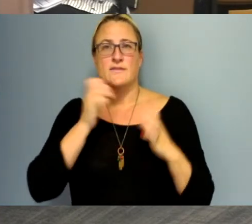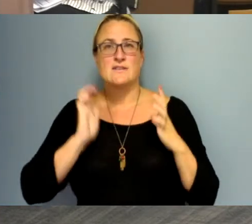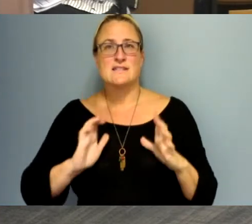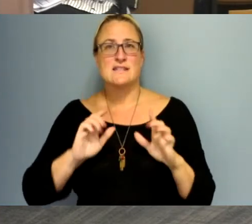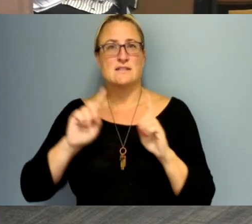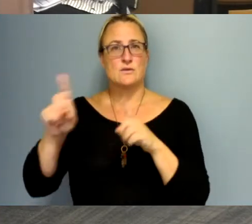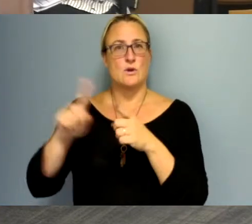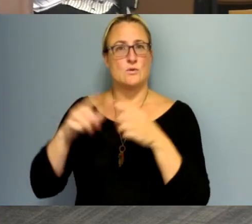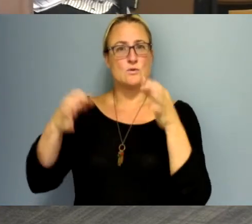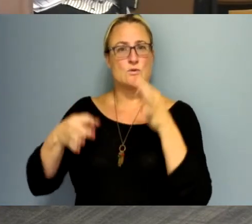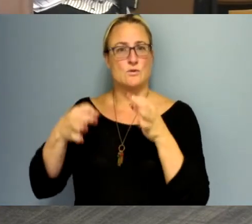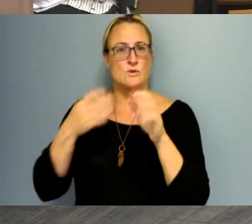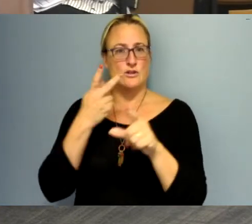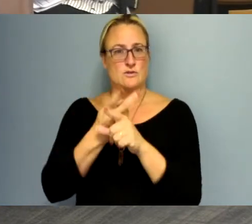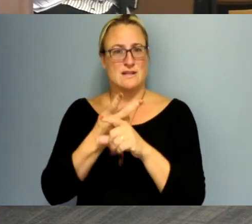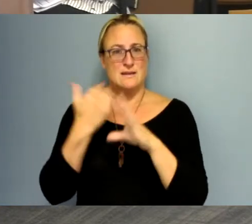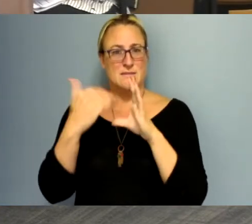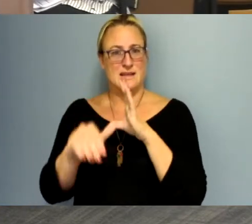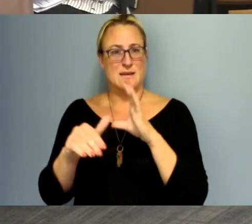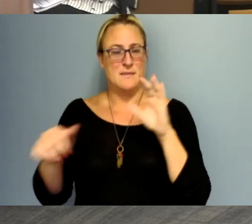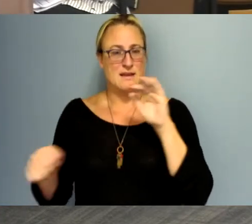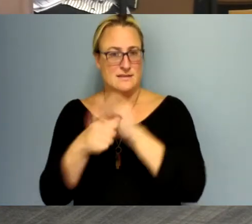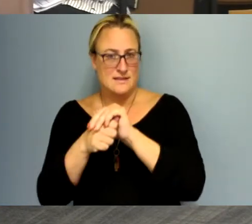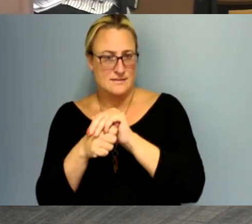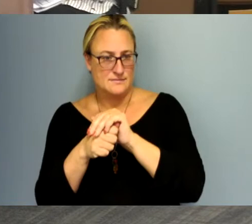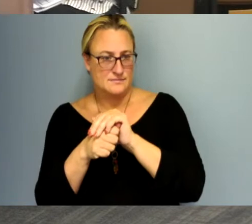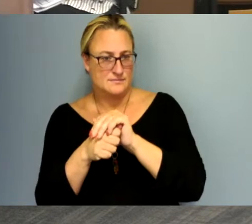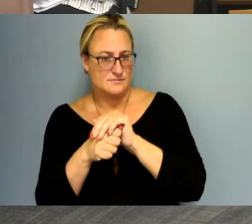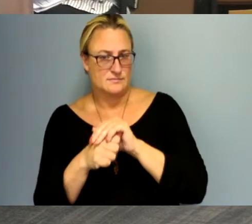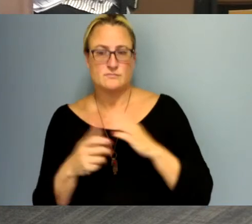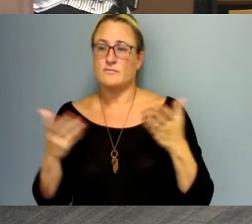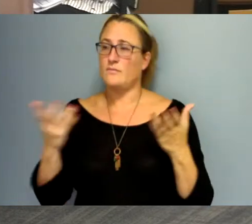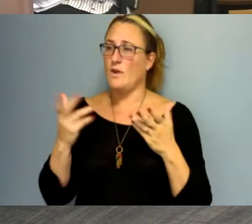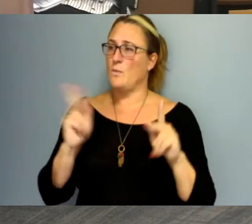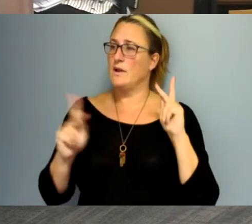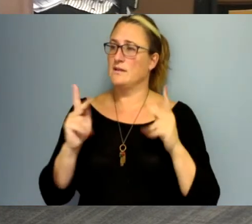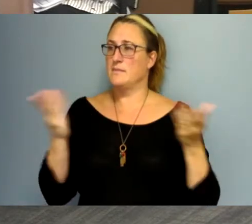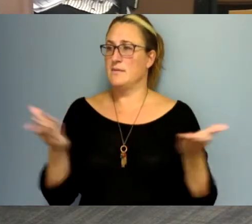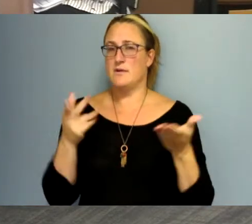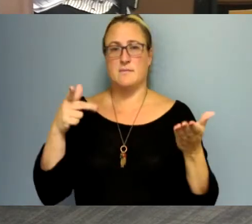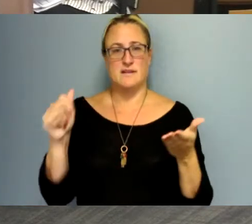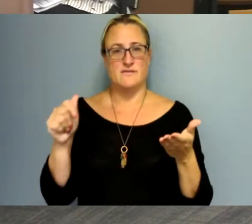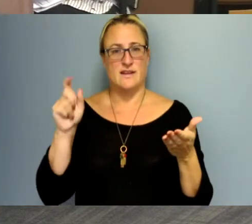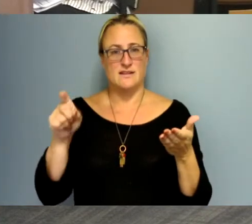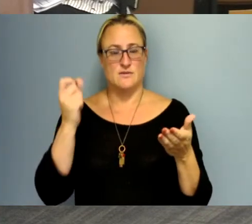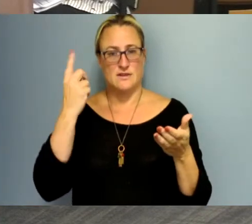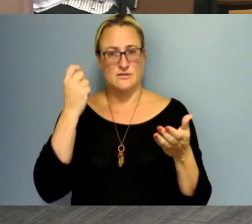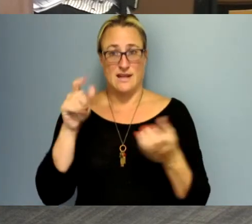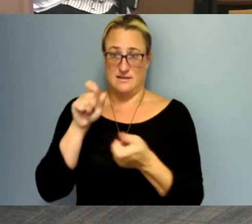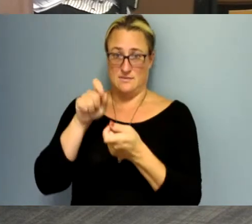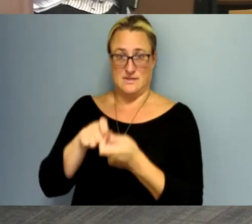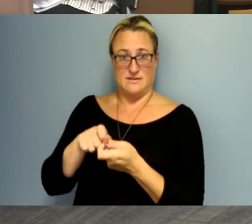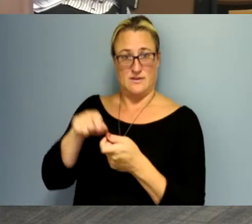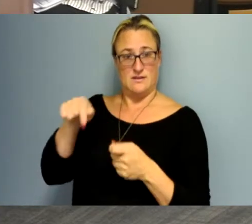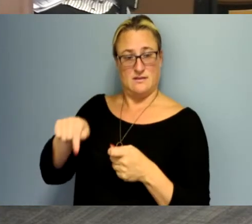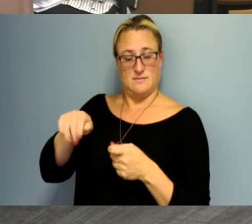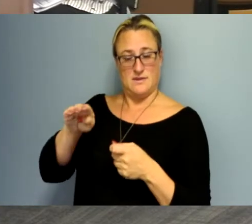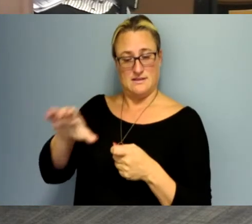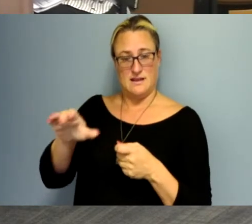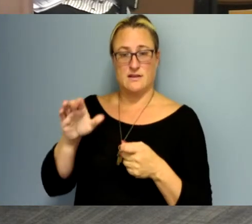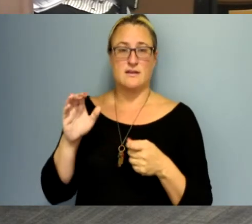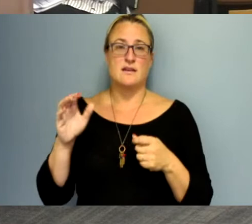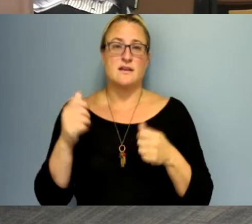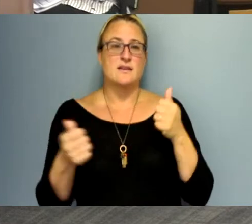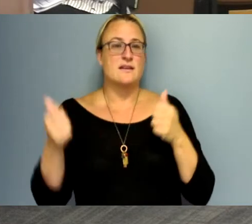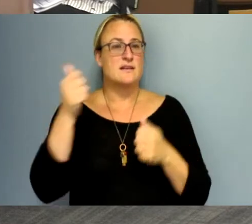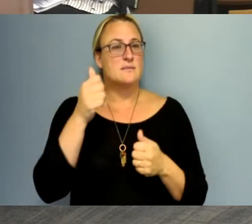emails hidden. What the people of Pennsylvania need to understand, specifically Bucks County, is Commissioner Marseglia is asking